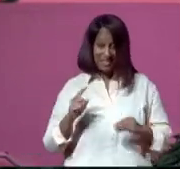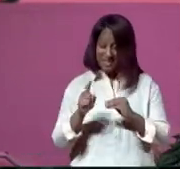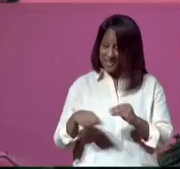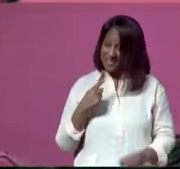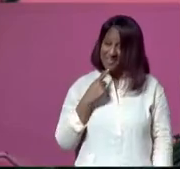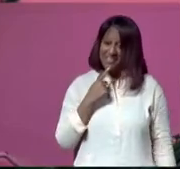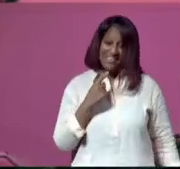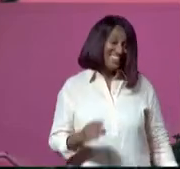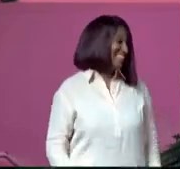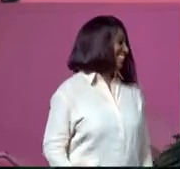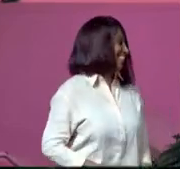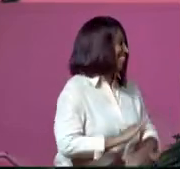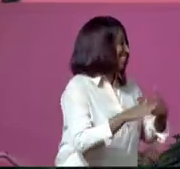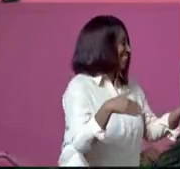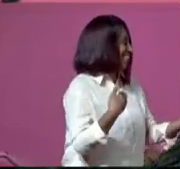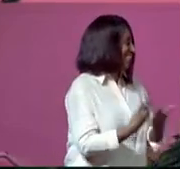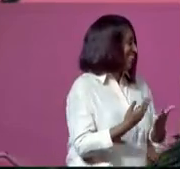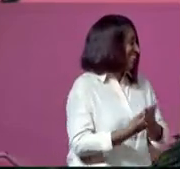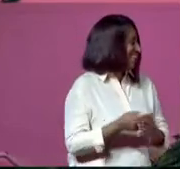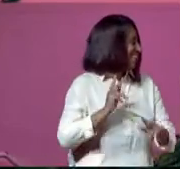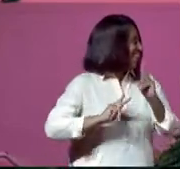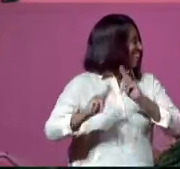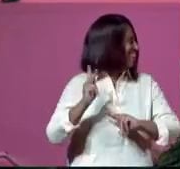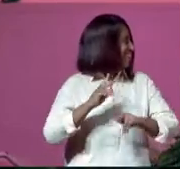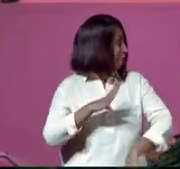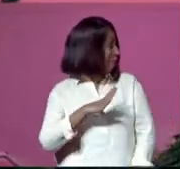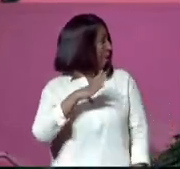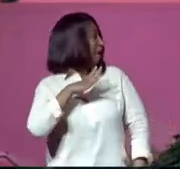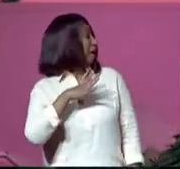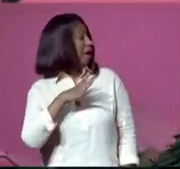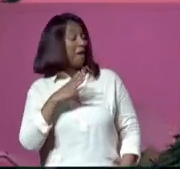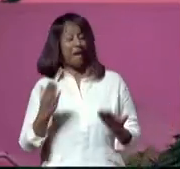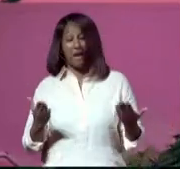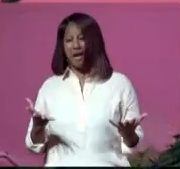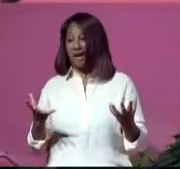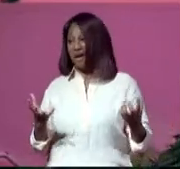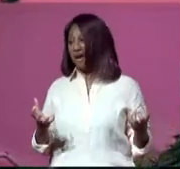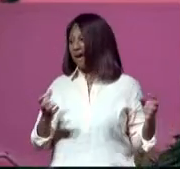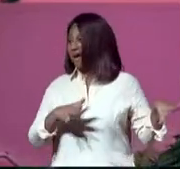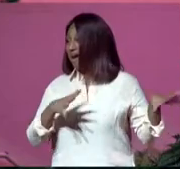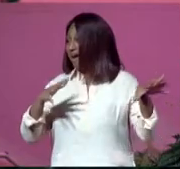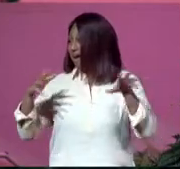bad and bougie raindrop drop top folk, y'all might want to leave on this one.